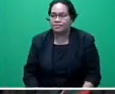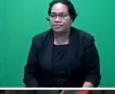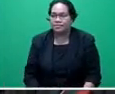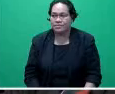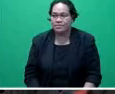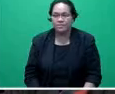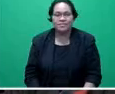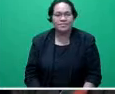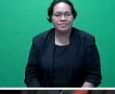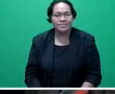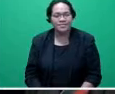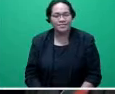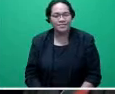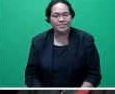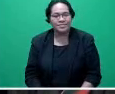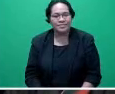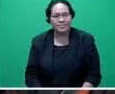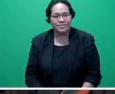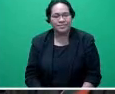Mr. Speaker, the Honourable